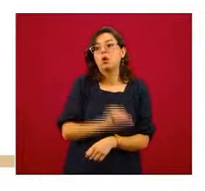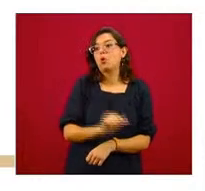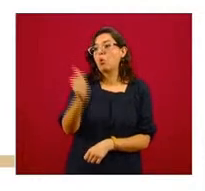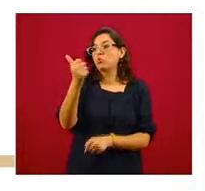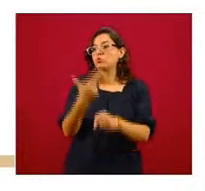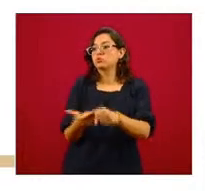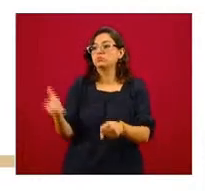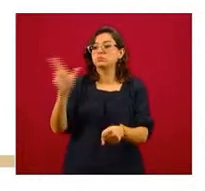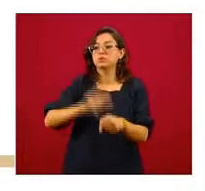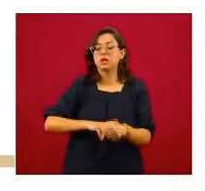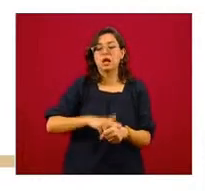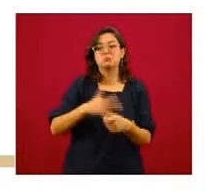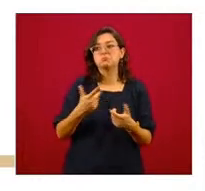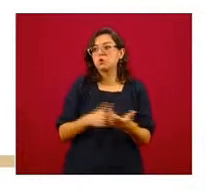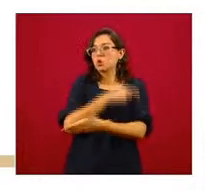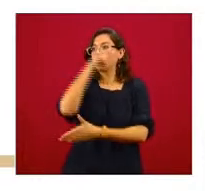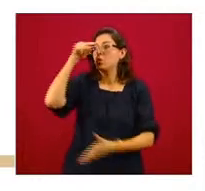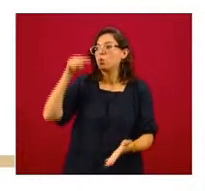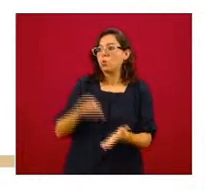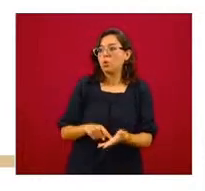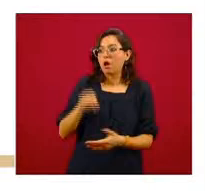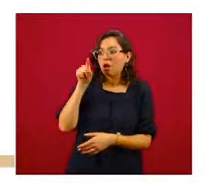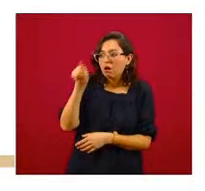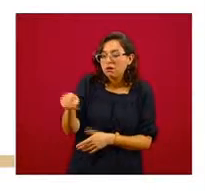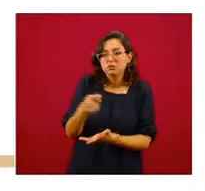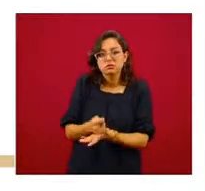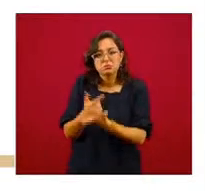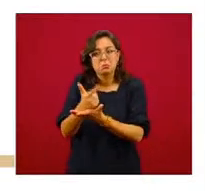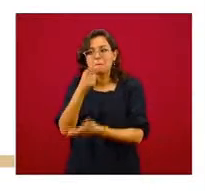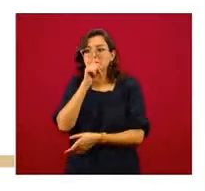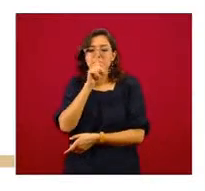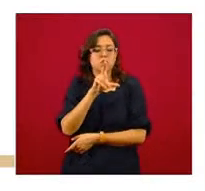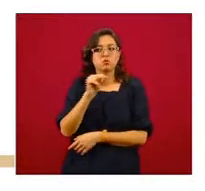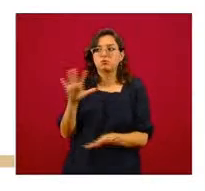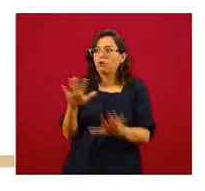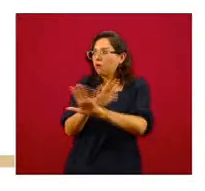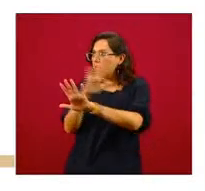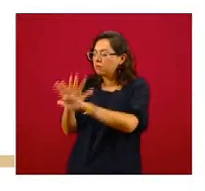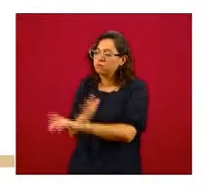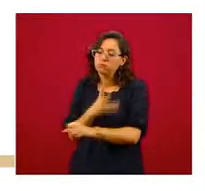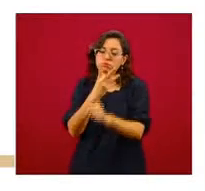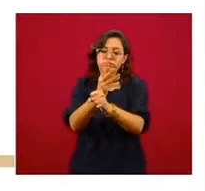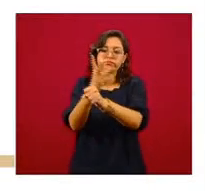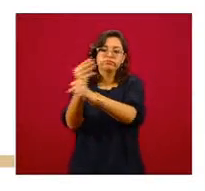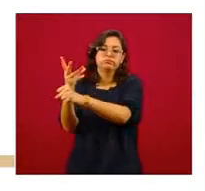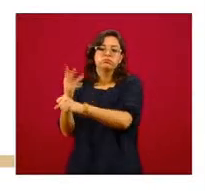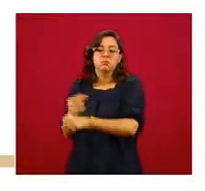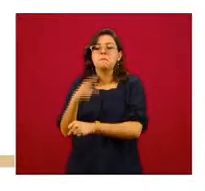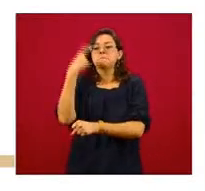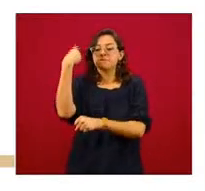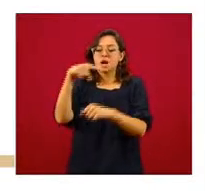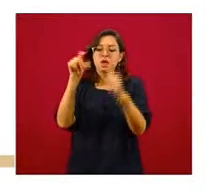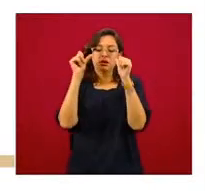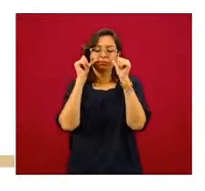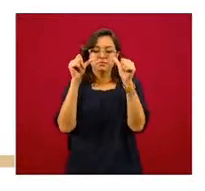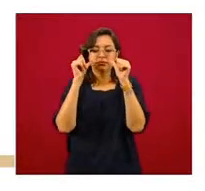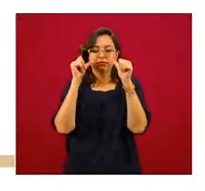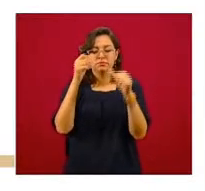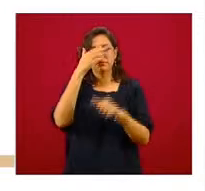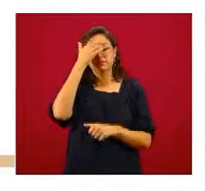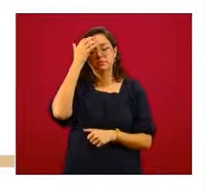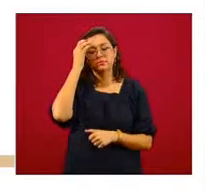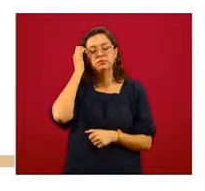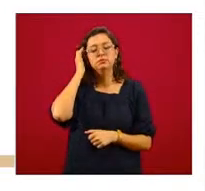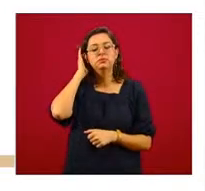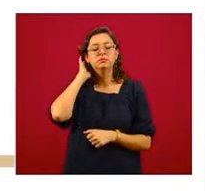been retrofitted, located in areas that didn't used to be an intensive care unit, but they